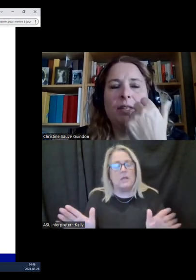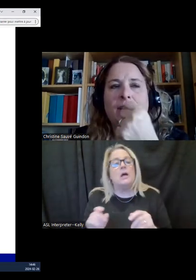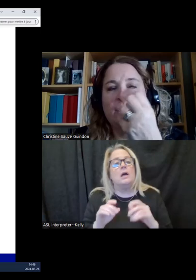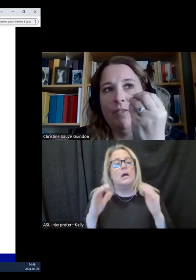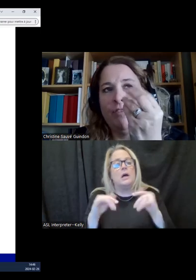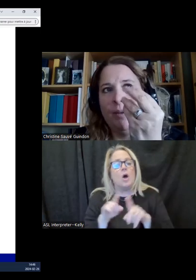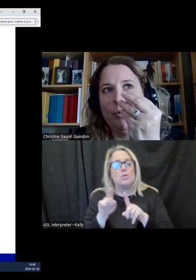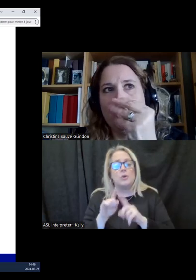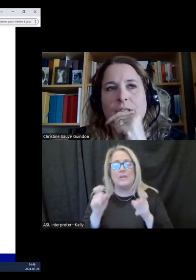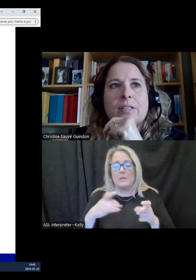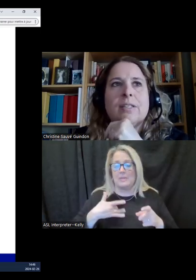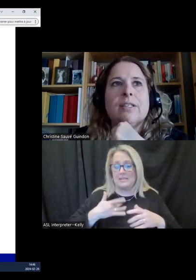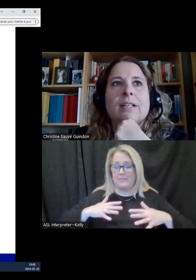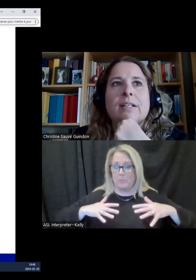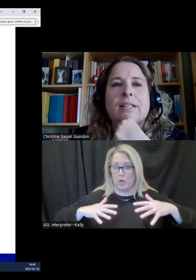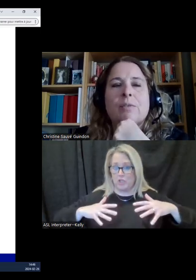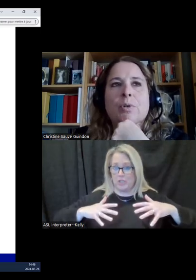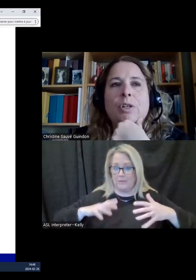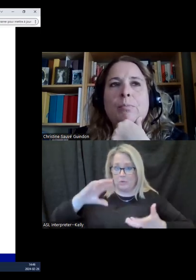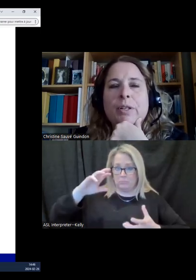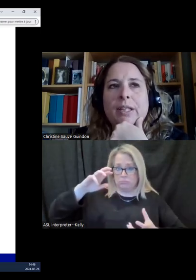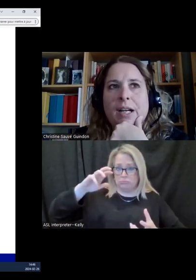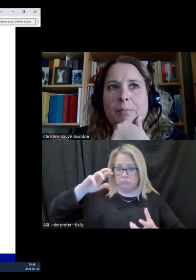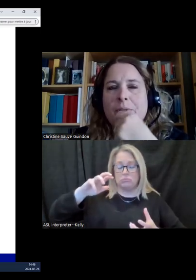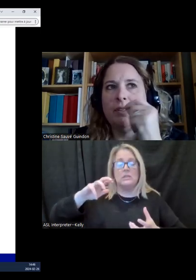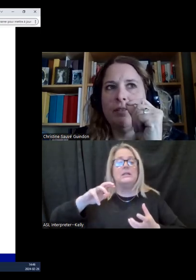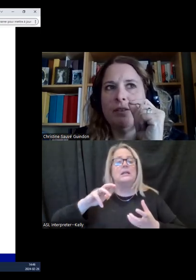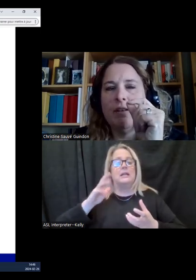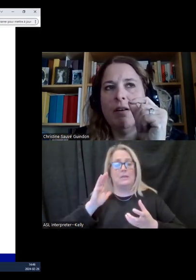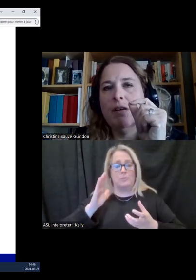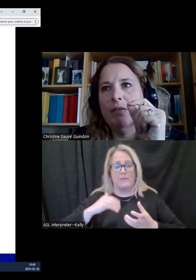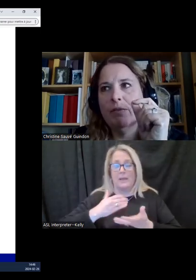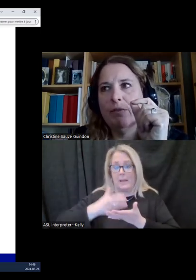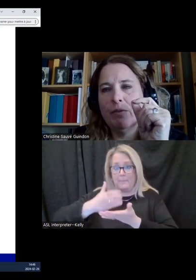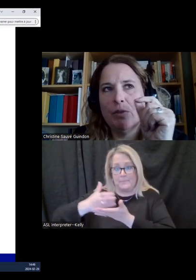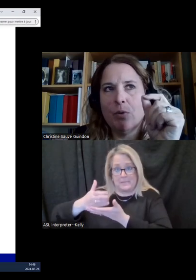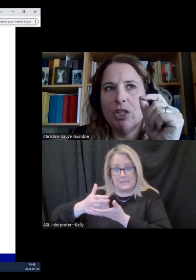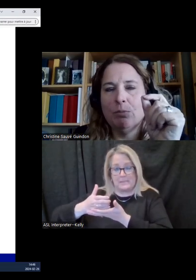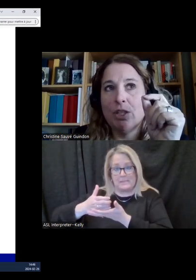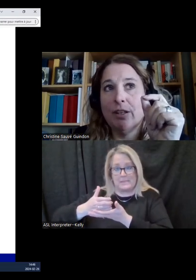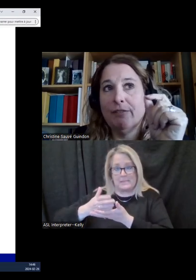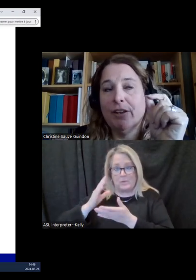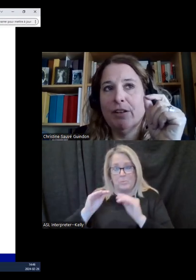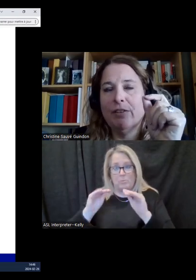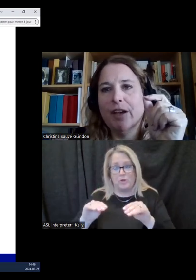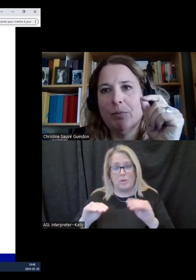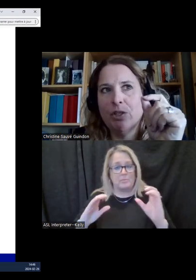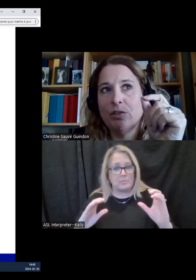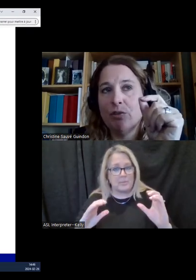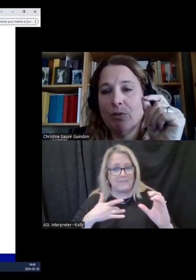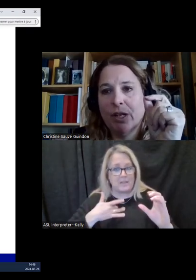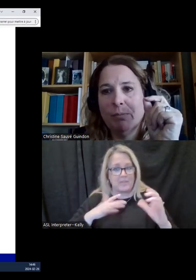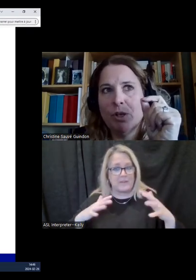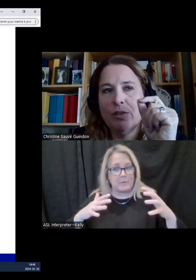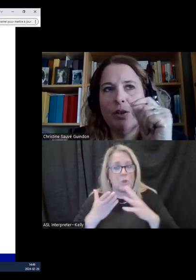him the sense of the vibrations. He will put the cups on the washing machine and feel the